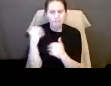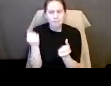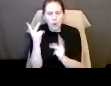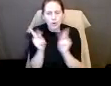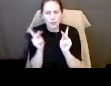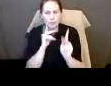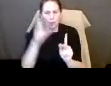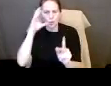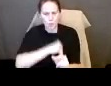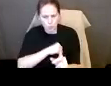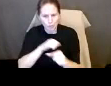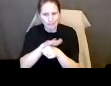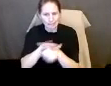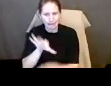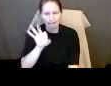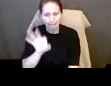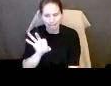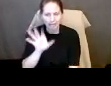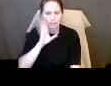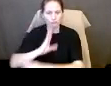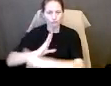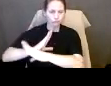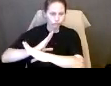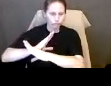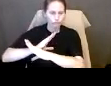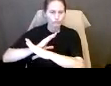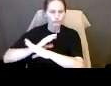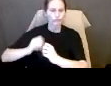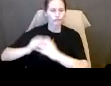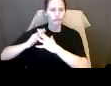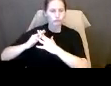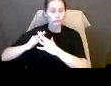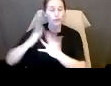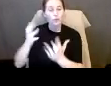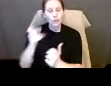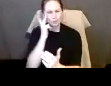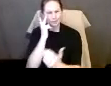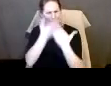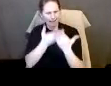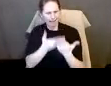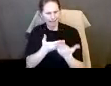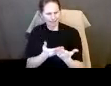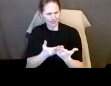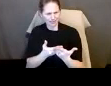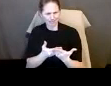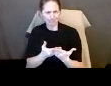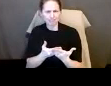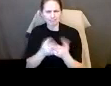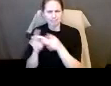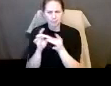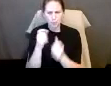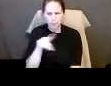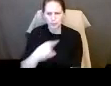that Site 9 is a fortress. So I really want to look at the evidence of that with you guys today.